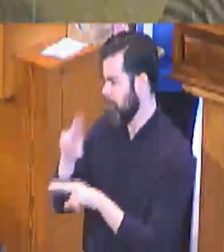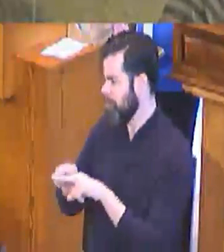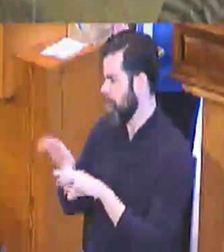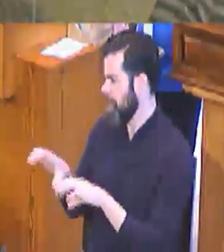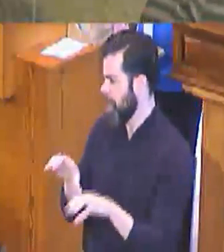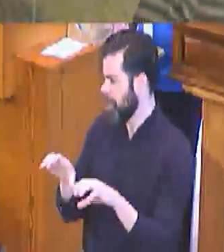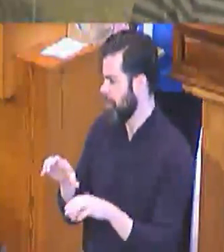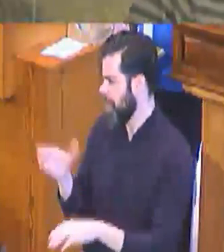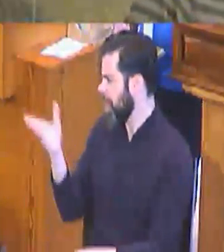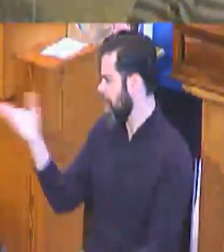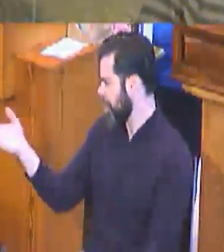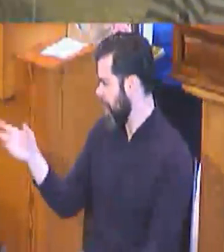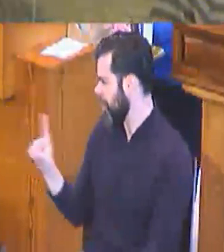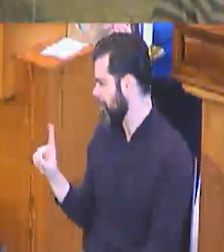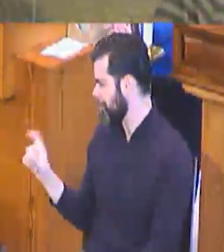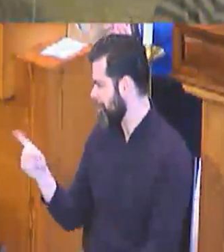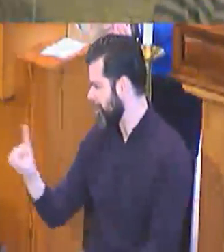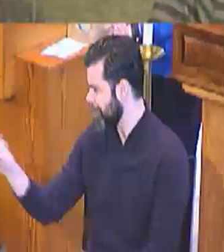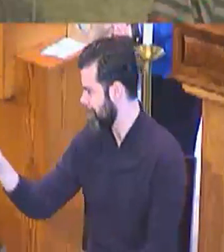that.